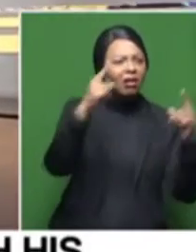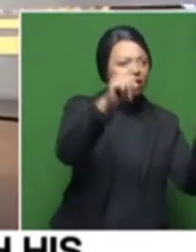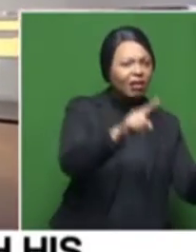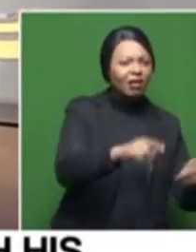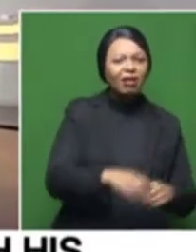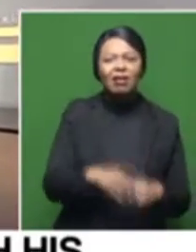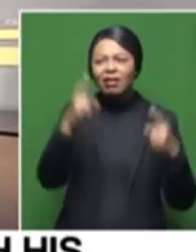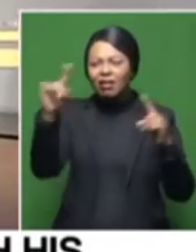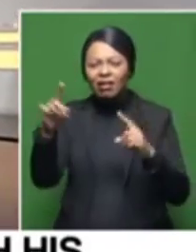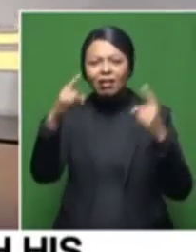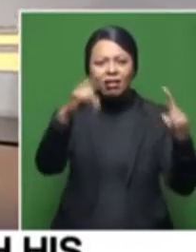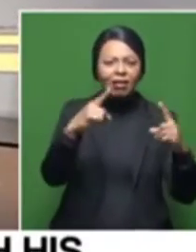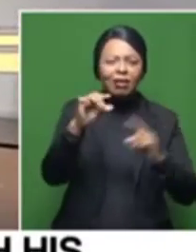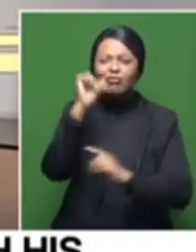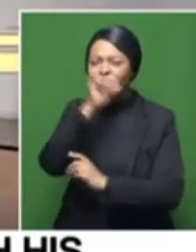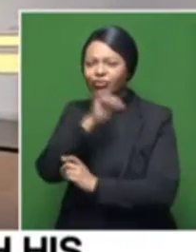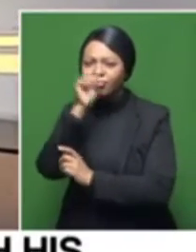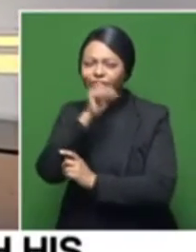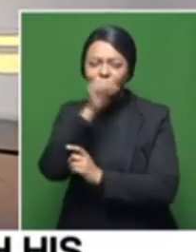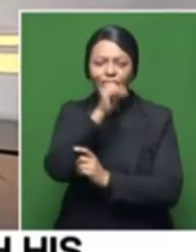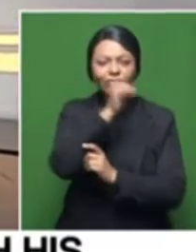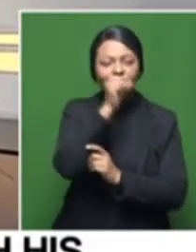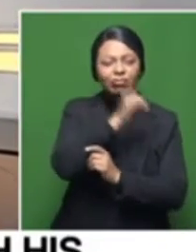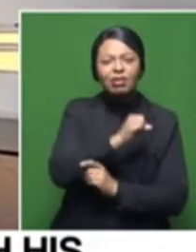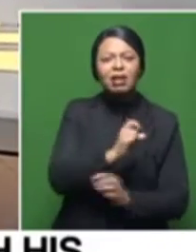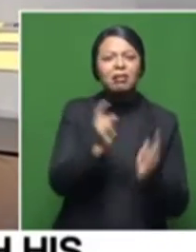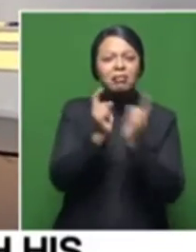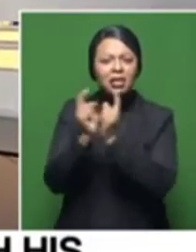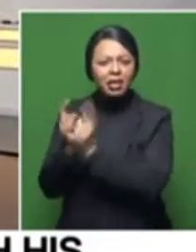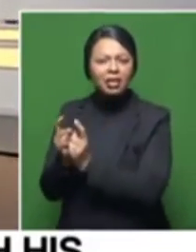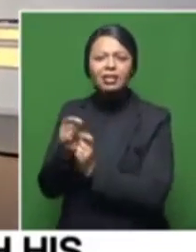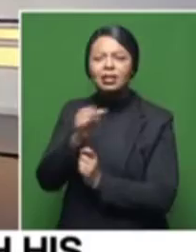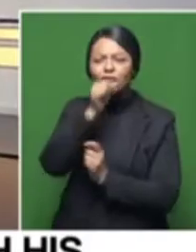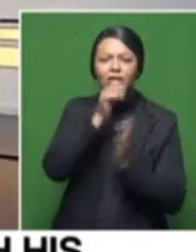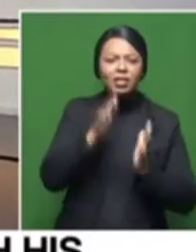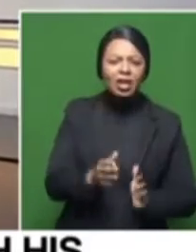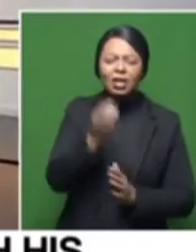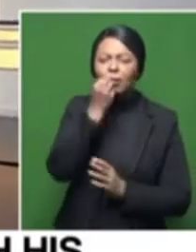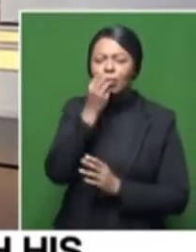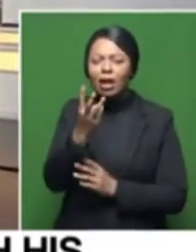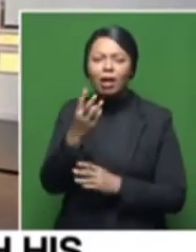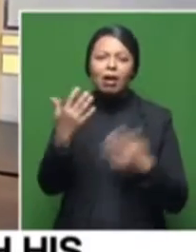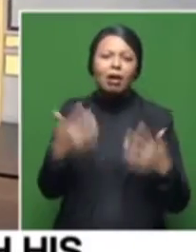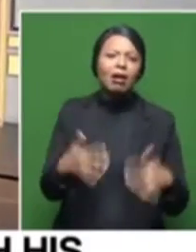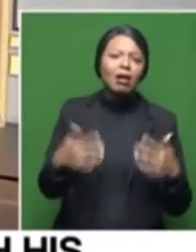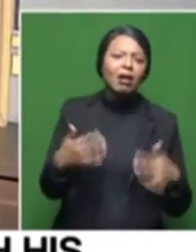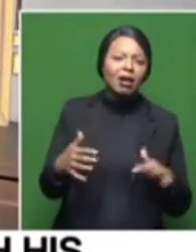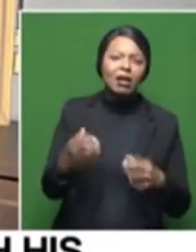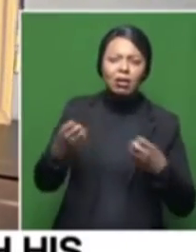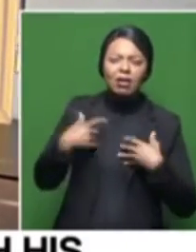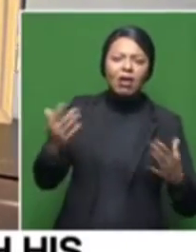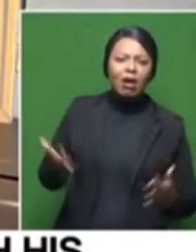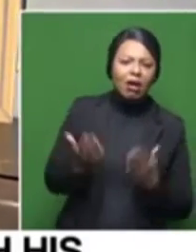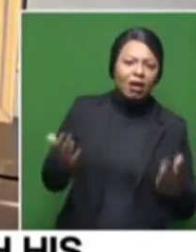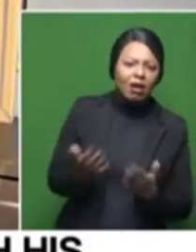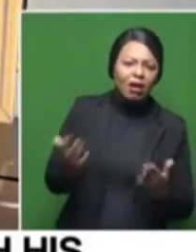We've pretty much played everywhere, and we met really amazing musicians that have also like encouraged us. I remember when we